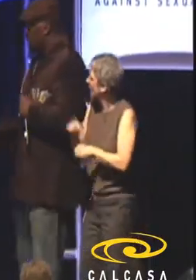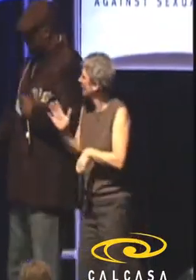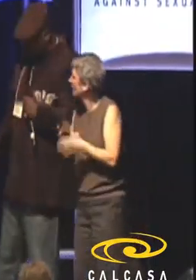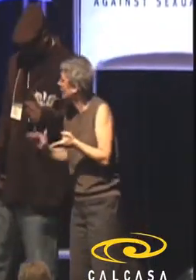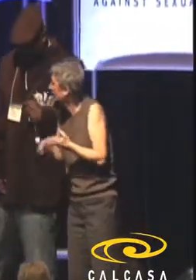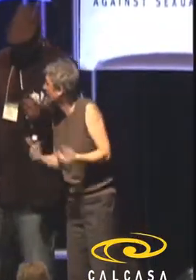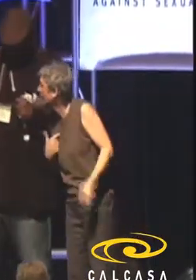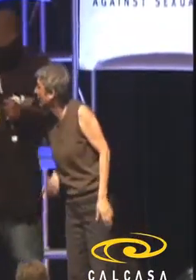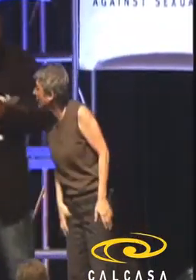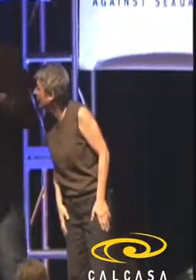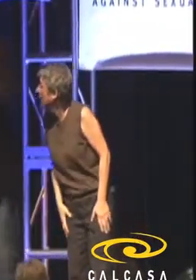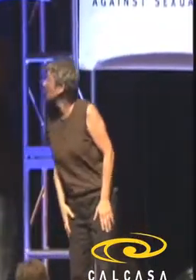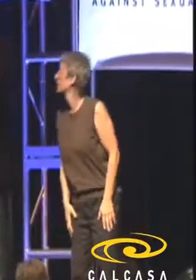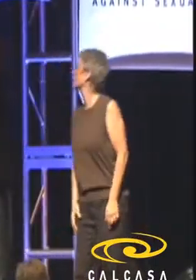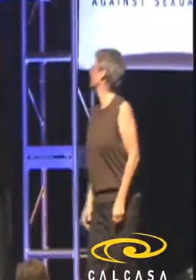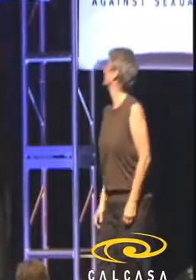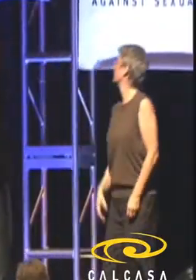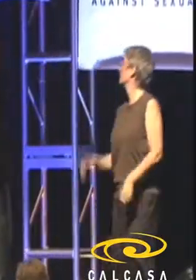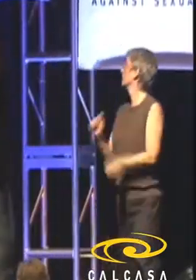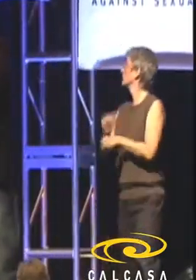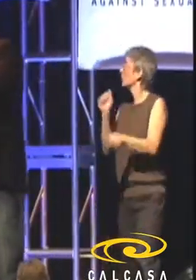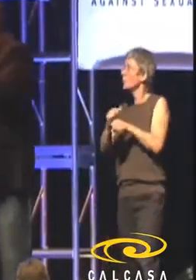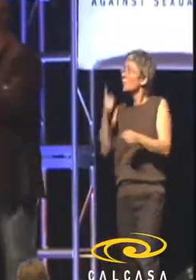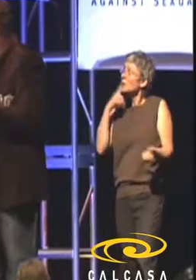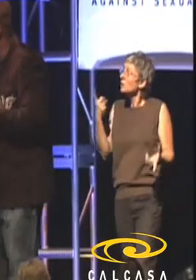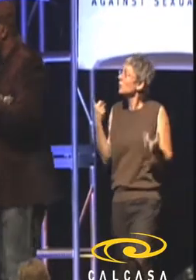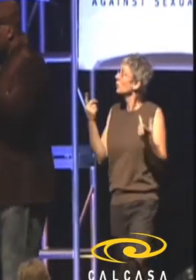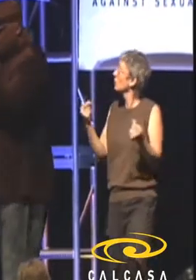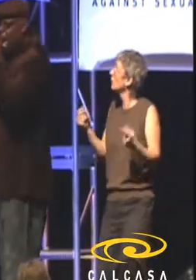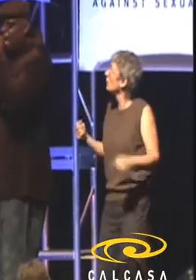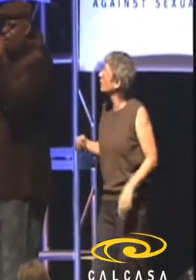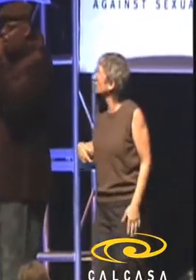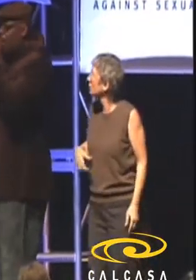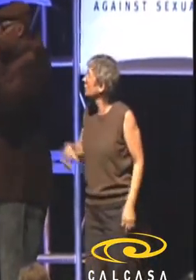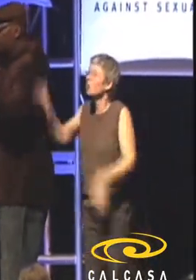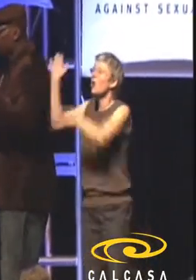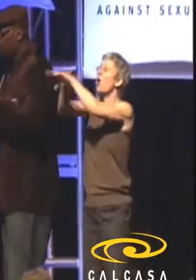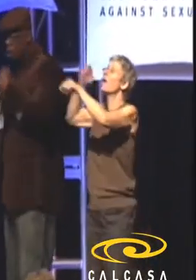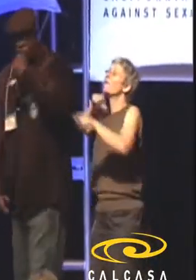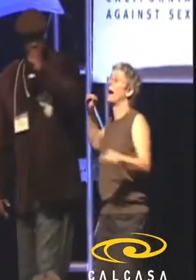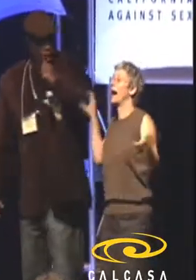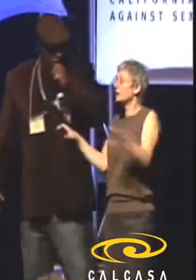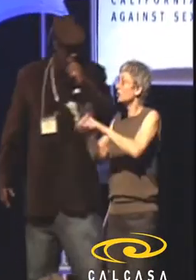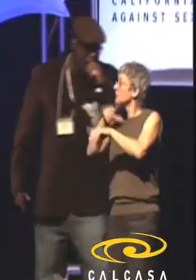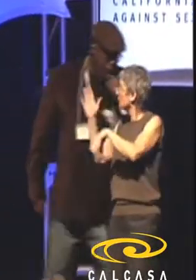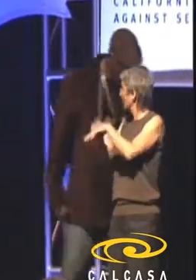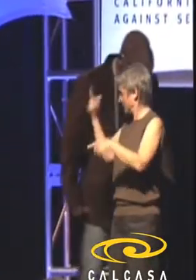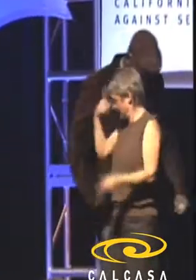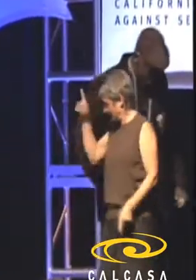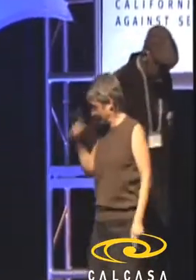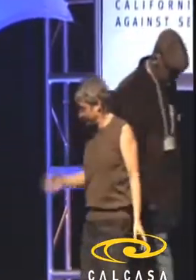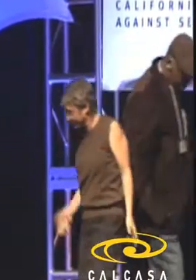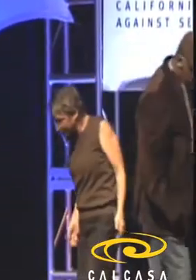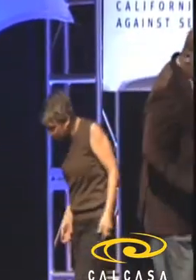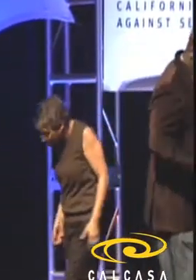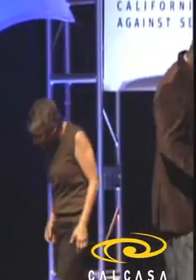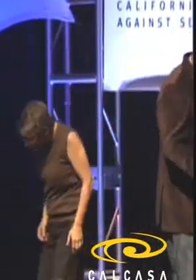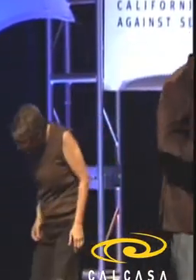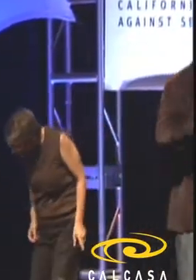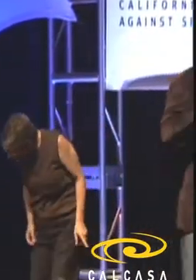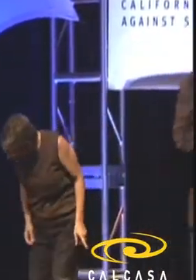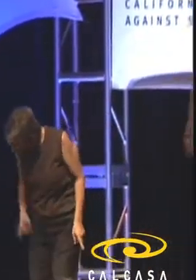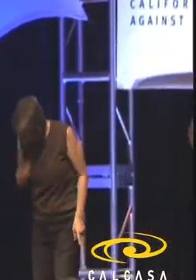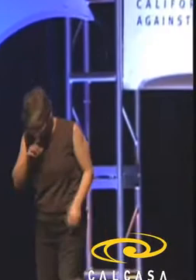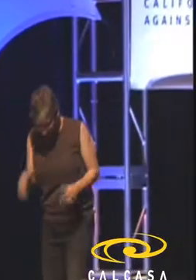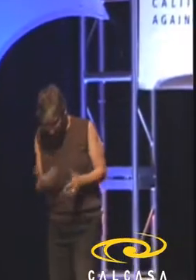do. You looking at your job, no one like you do it too. Now a call to action, tell me where my women be. Gotta take this mission to the